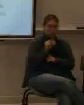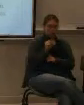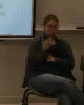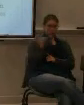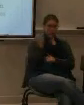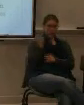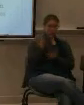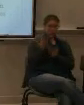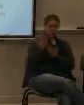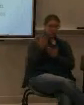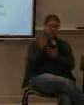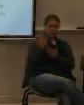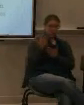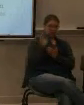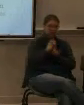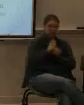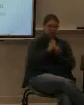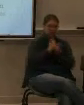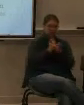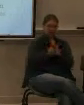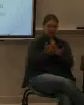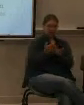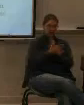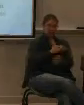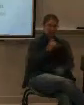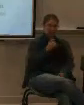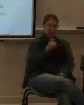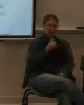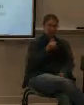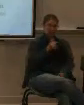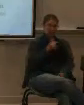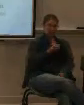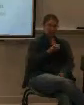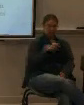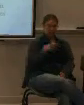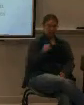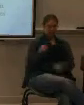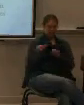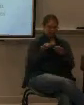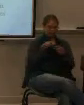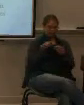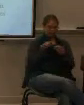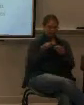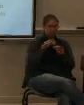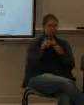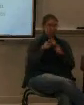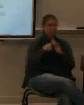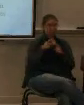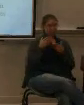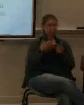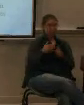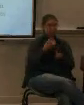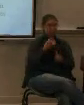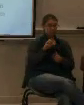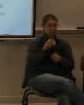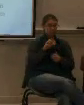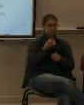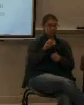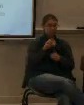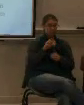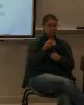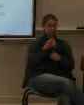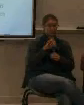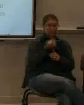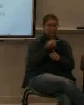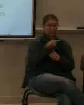It probably evolved before oxygenic photosynthesis did, which then allowed the cyanobacteria to take over